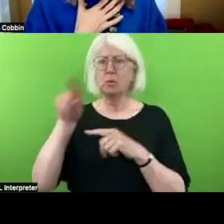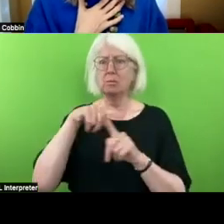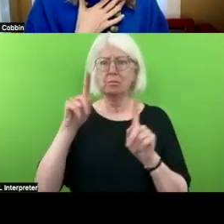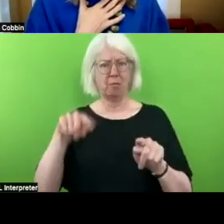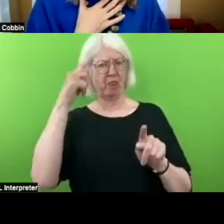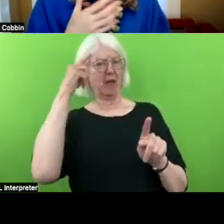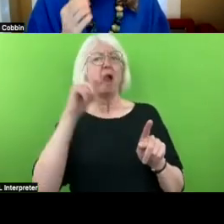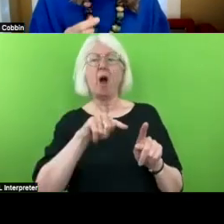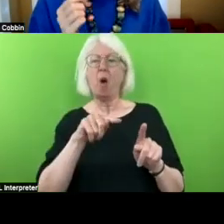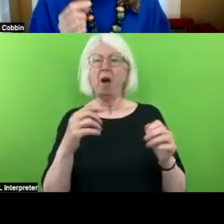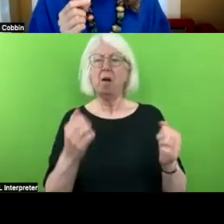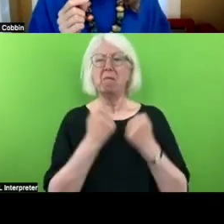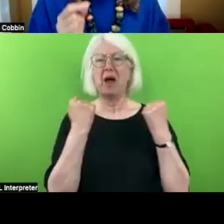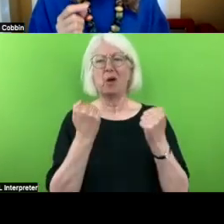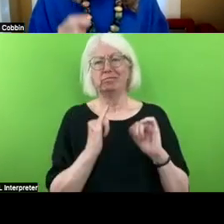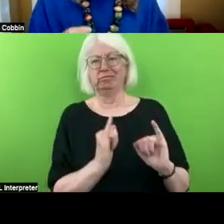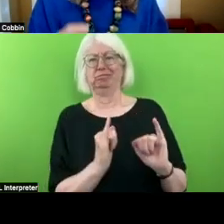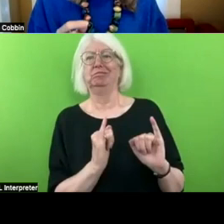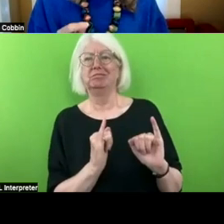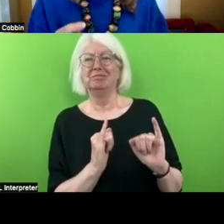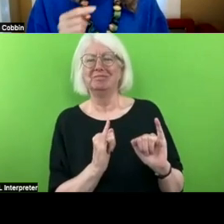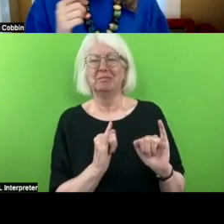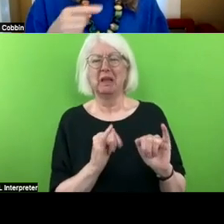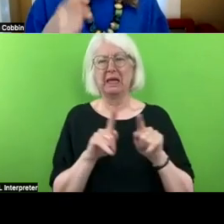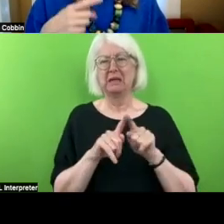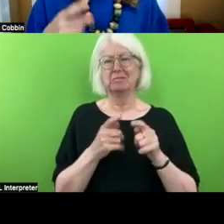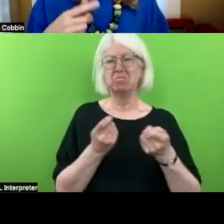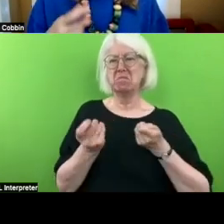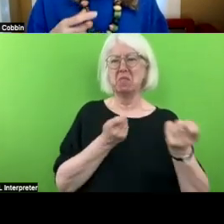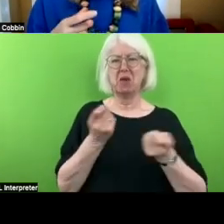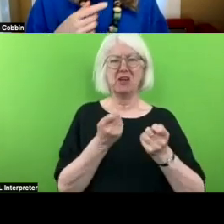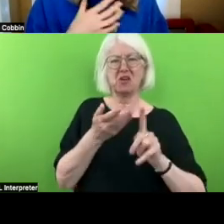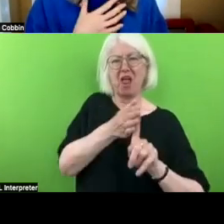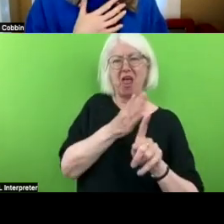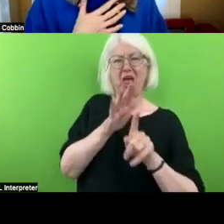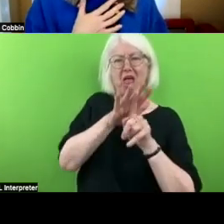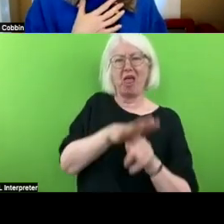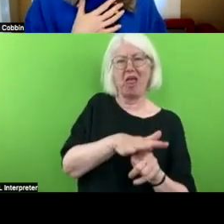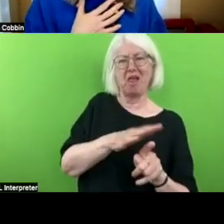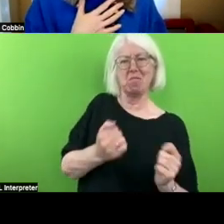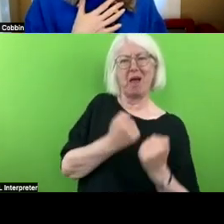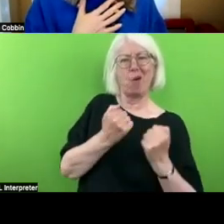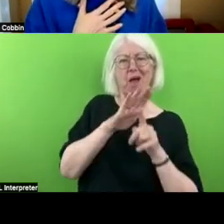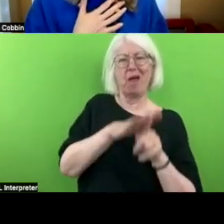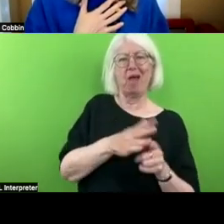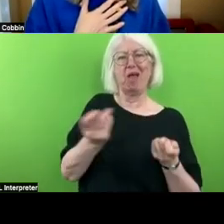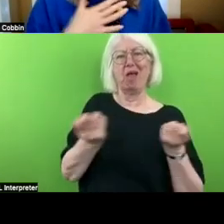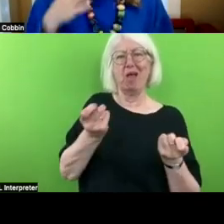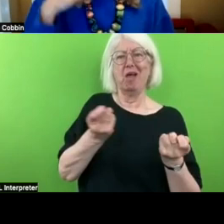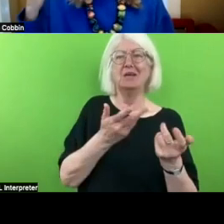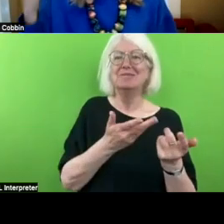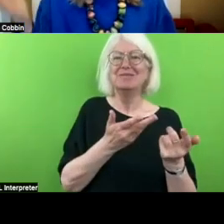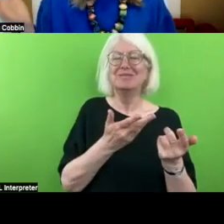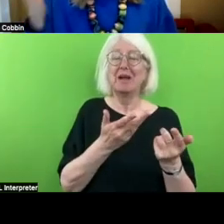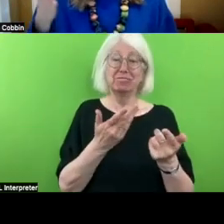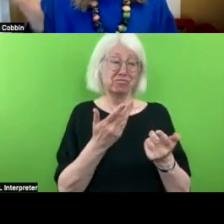oppression. And I was intrigued that when I talked to the bishops, that also came through quite strongly in their sense of power. And I guess